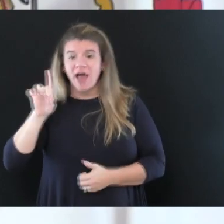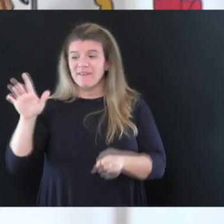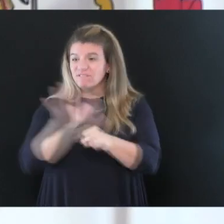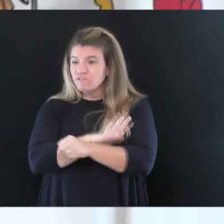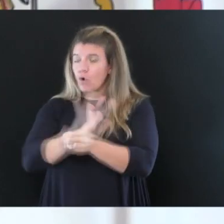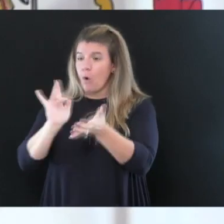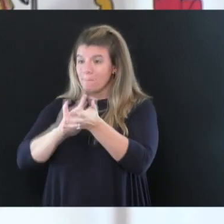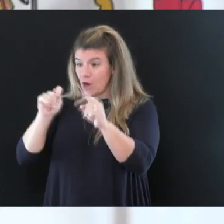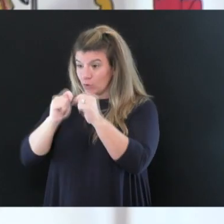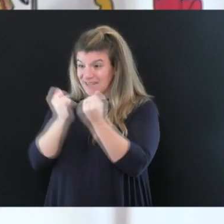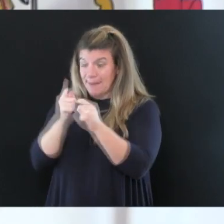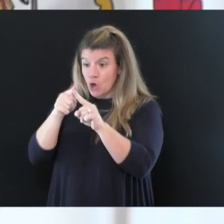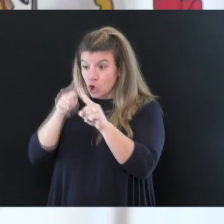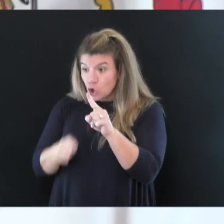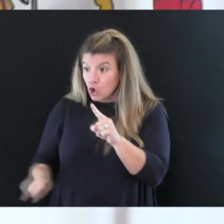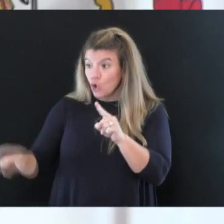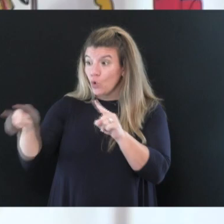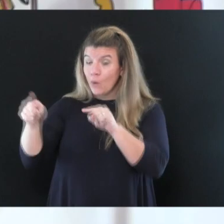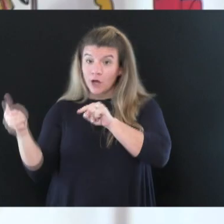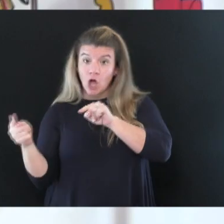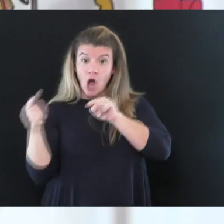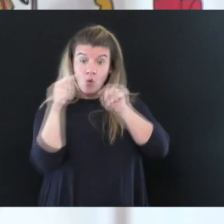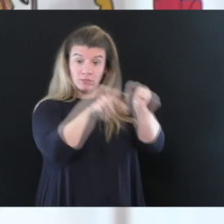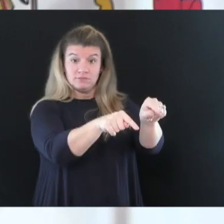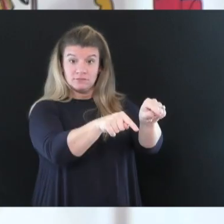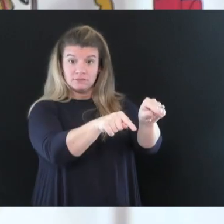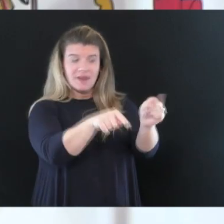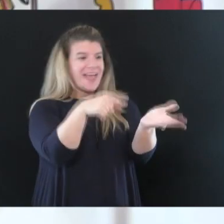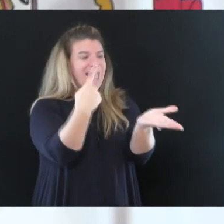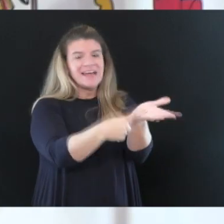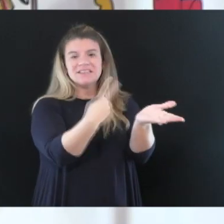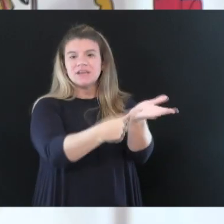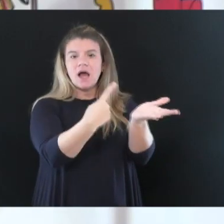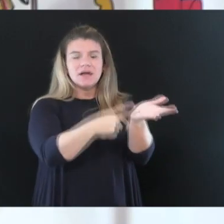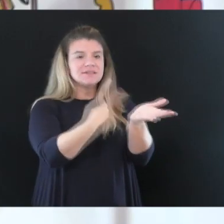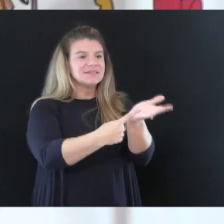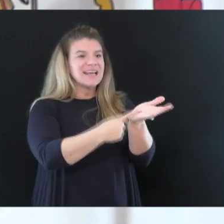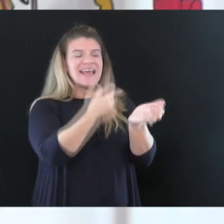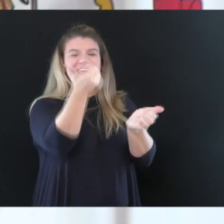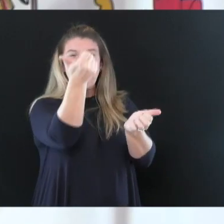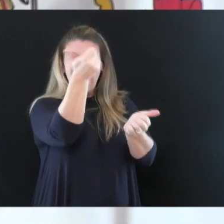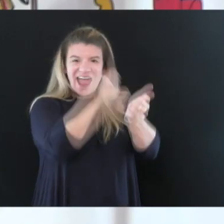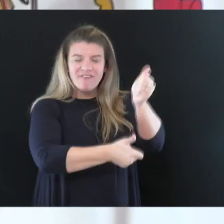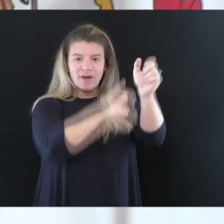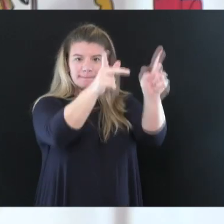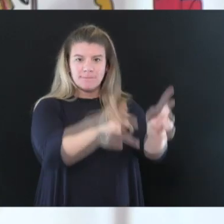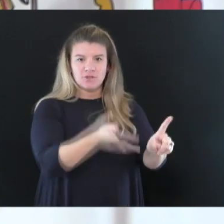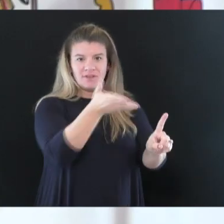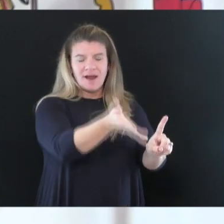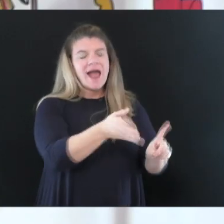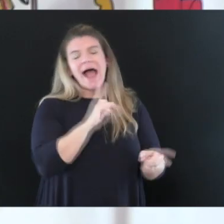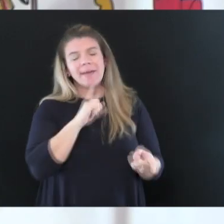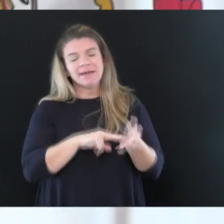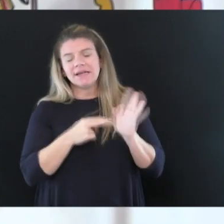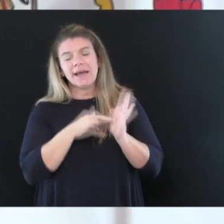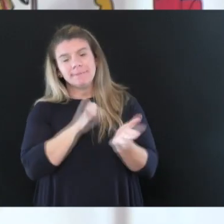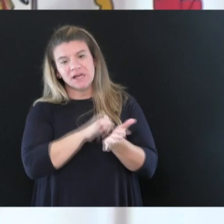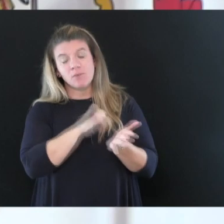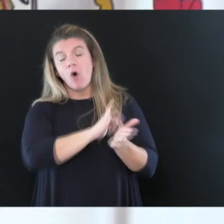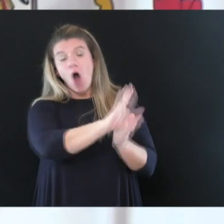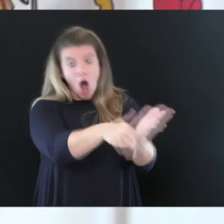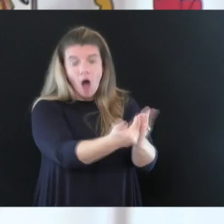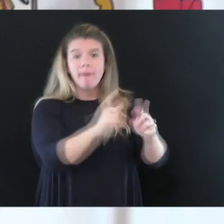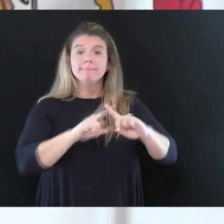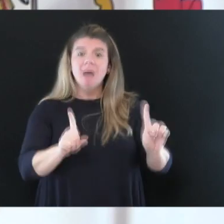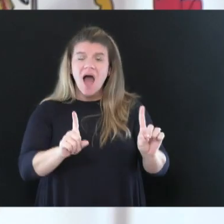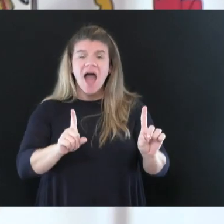said, you go down there and you talk to everybody. I don't, it's impossible to talk to everybody, but I'm talking